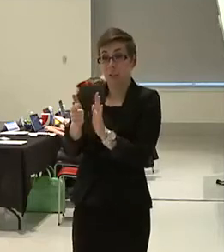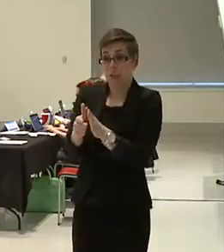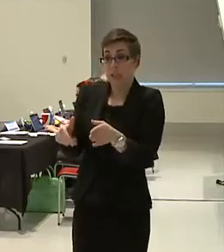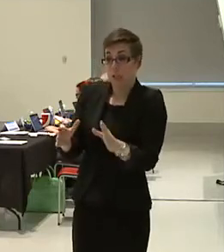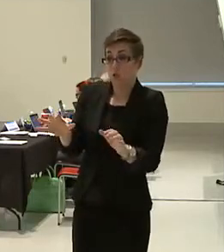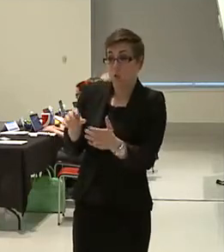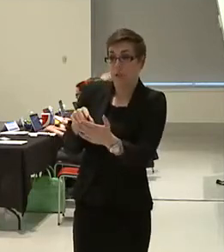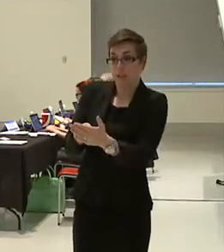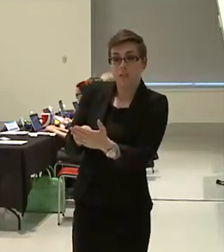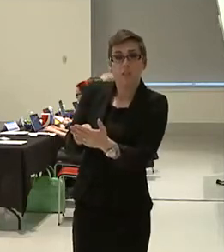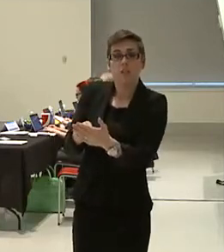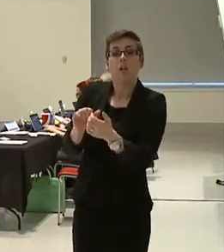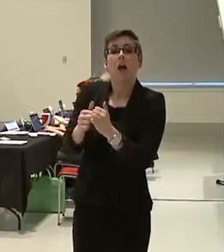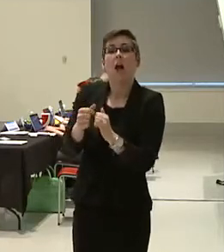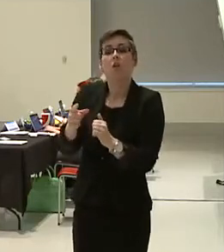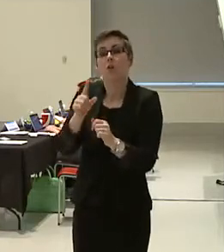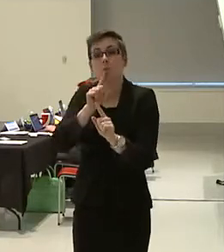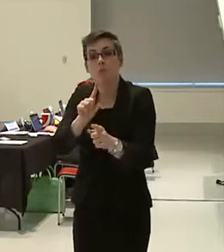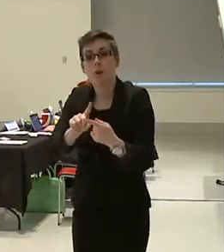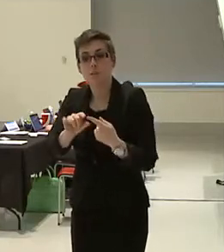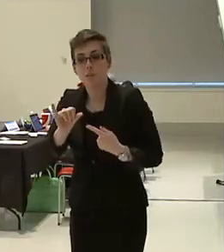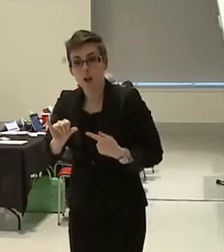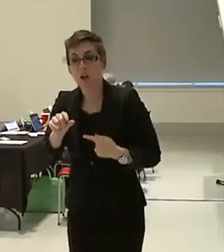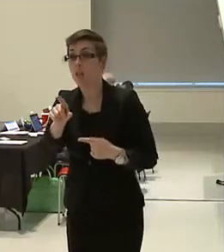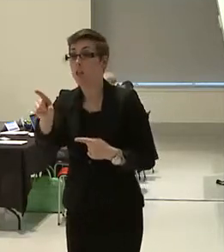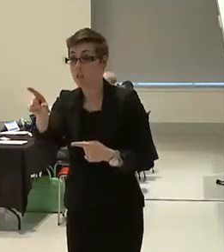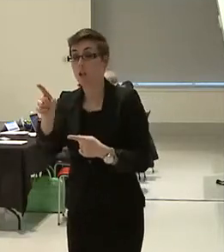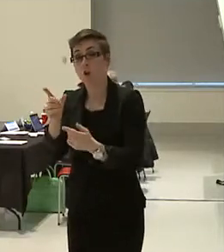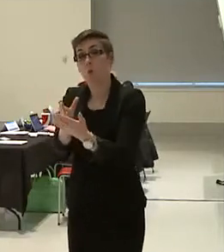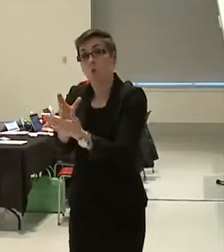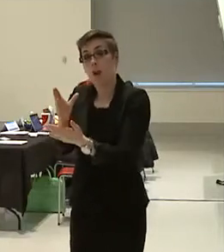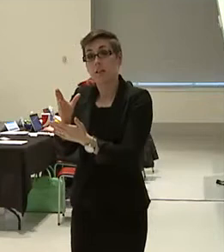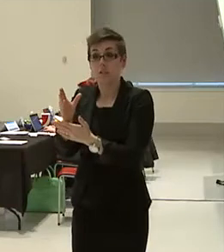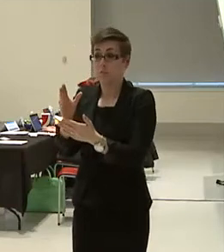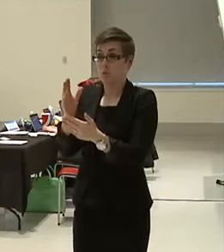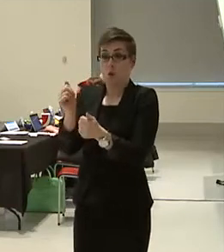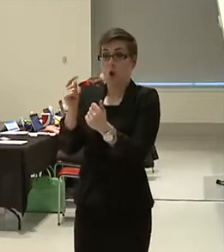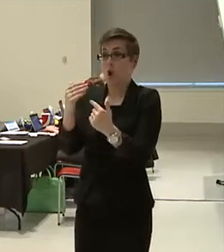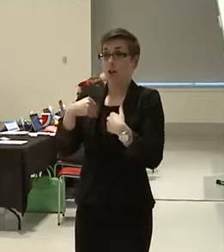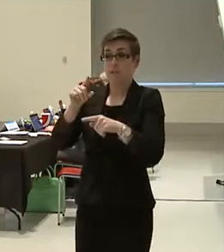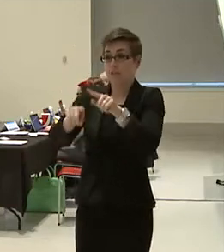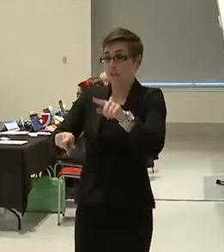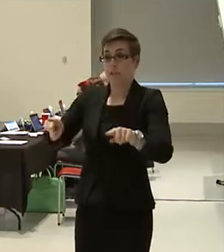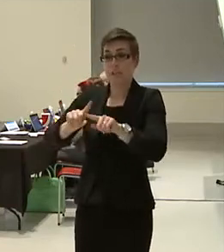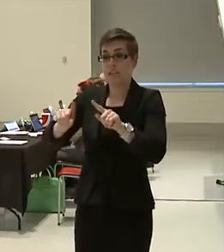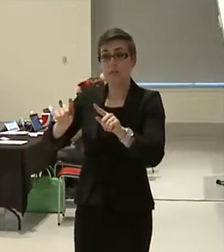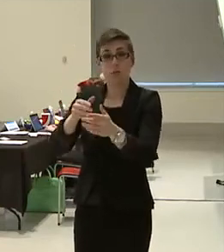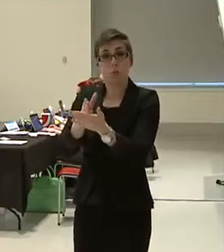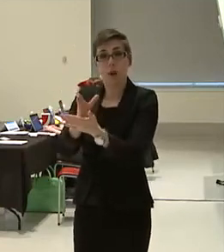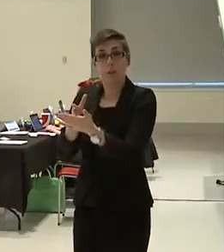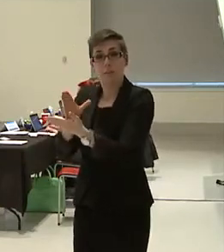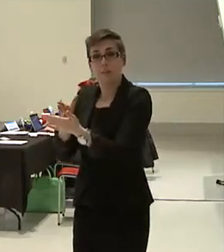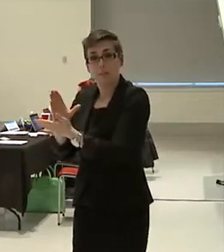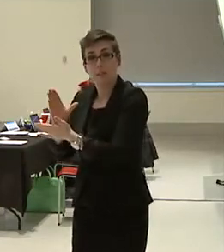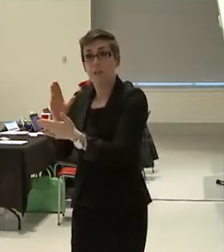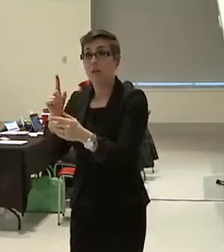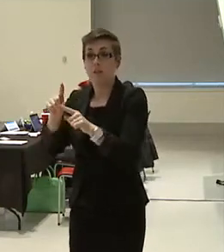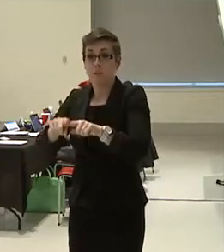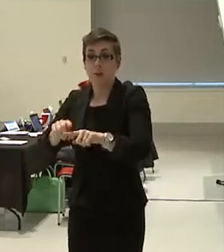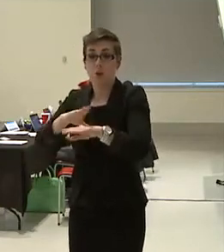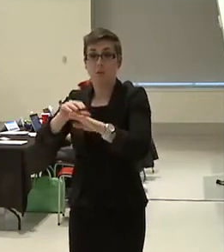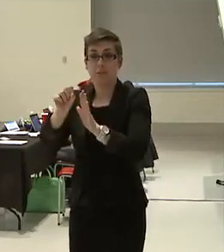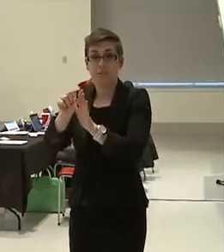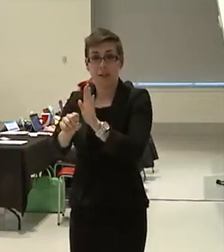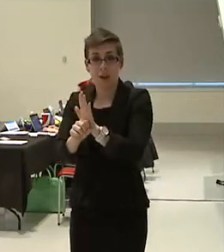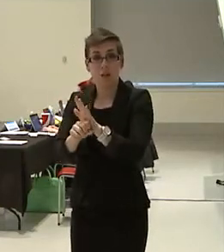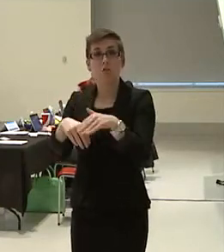rights and the suspect, they all have different sets of rights. And that's something that hasn't been taken into consideration very well with access to law enforcement data yet.